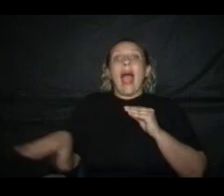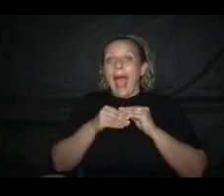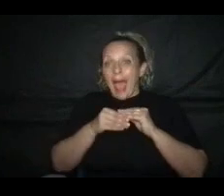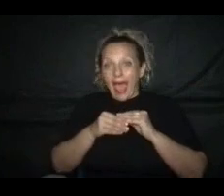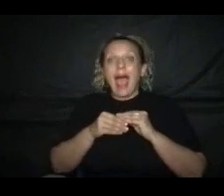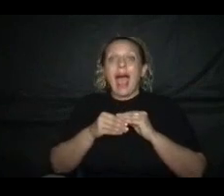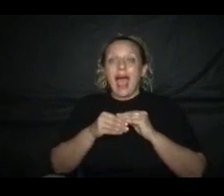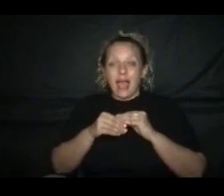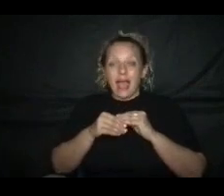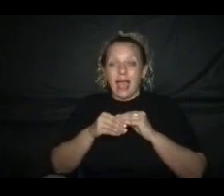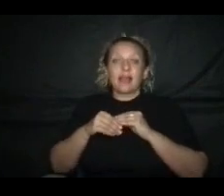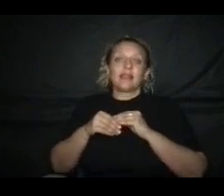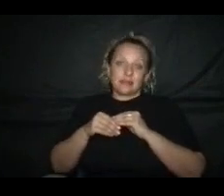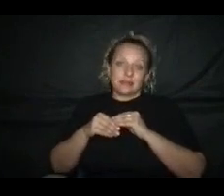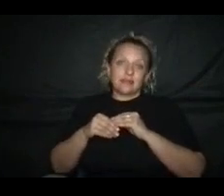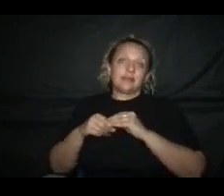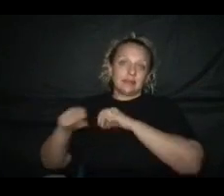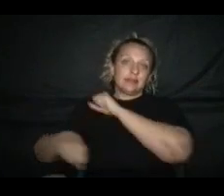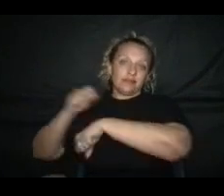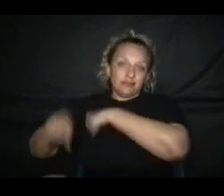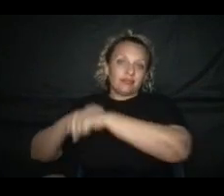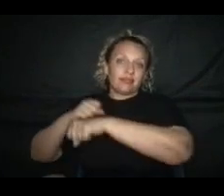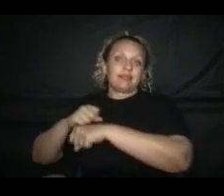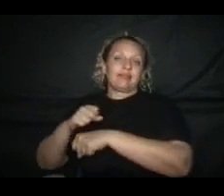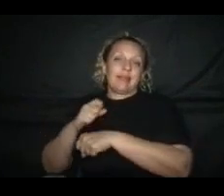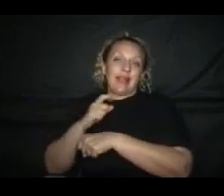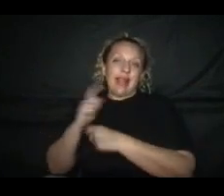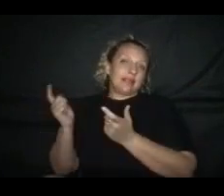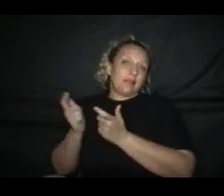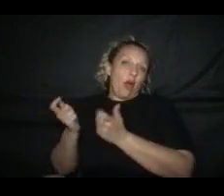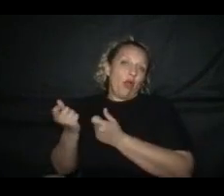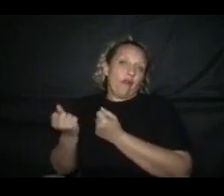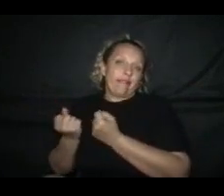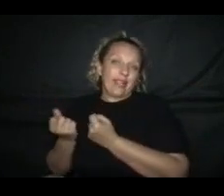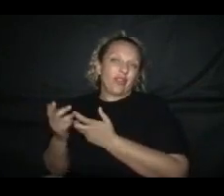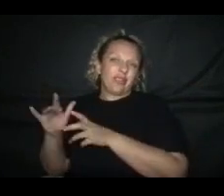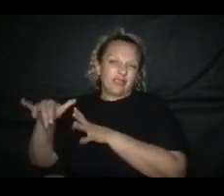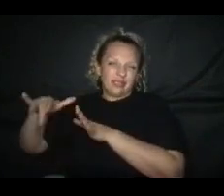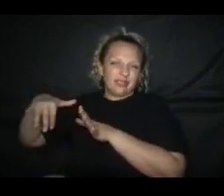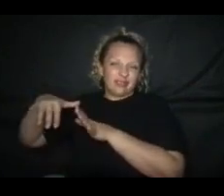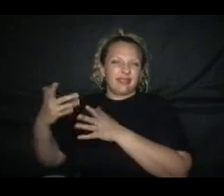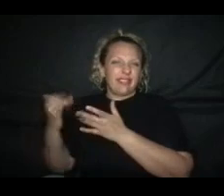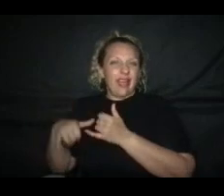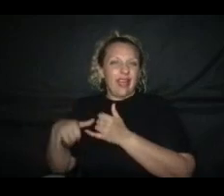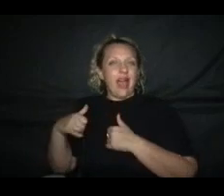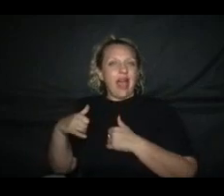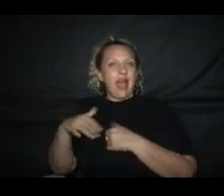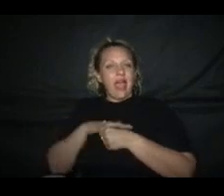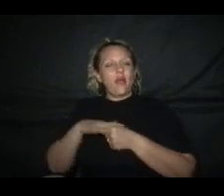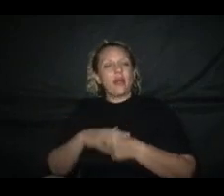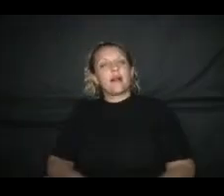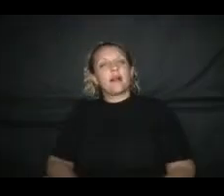facilities. And so if it's a state road or a county road, taking away a lane,